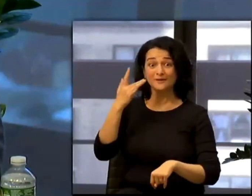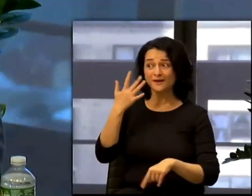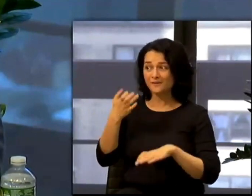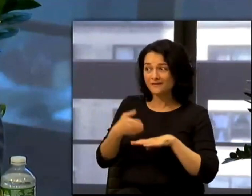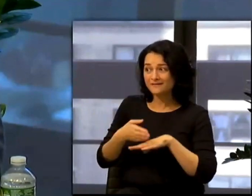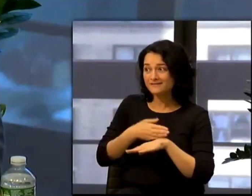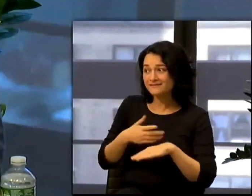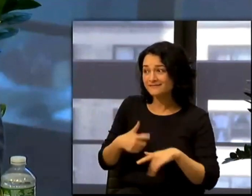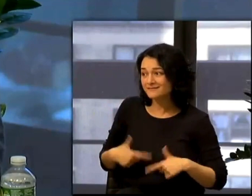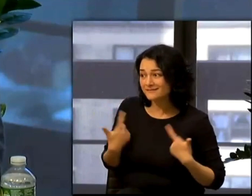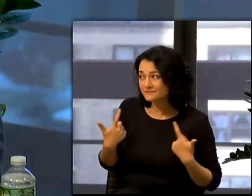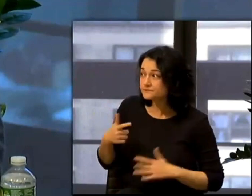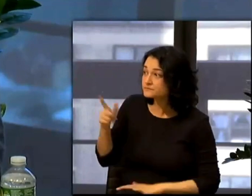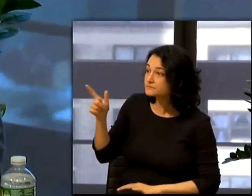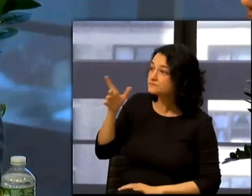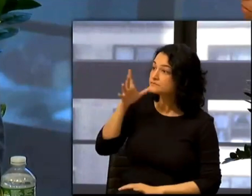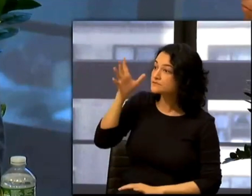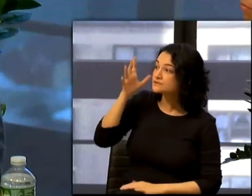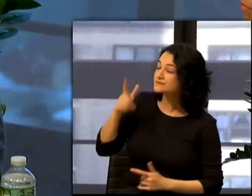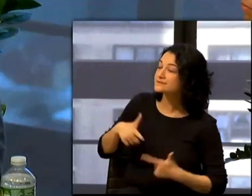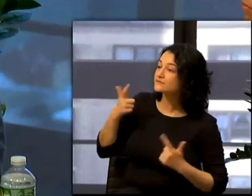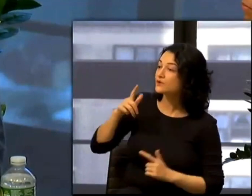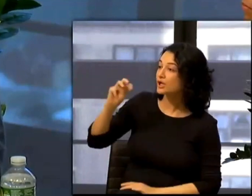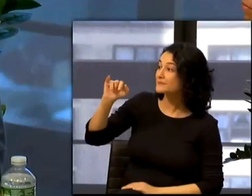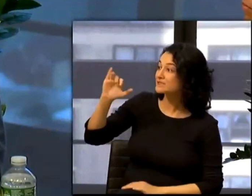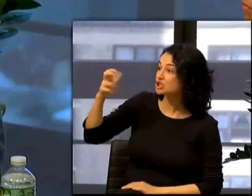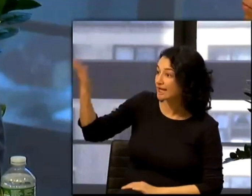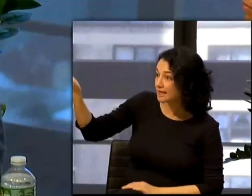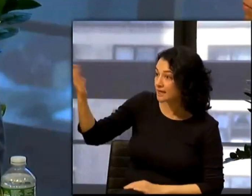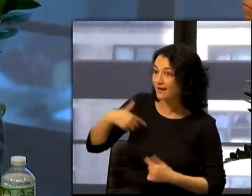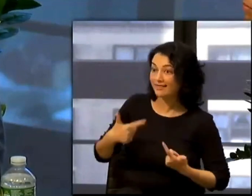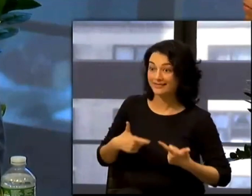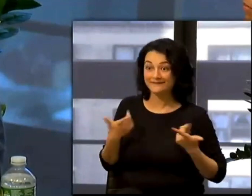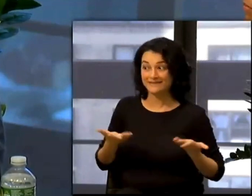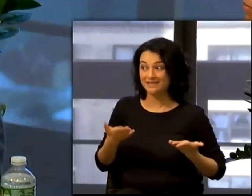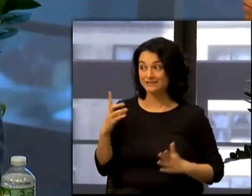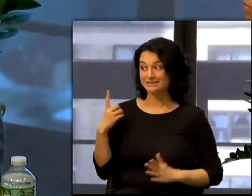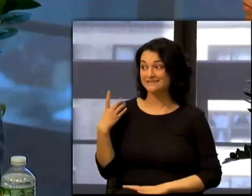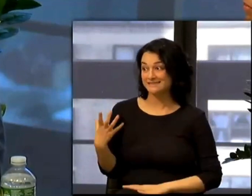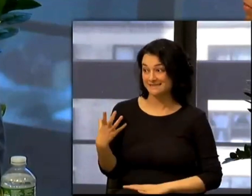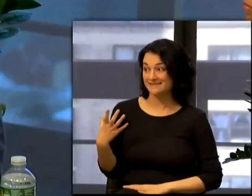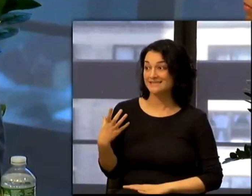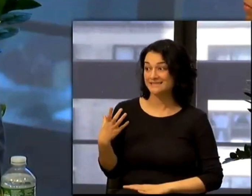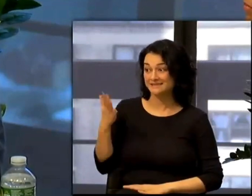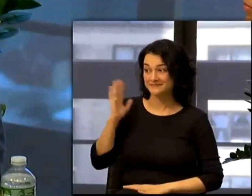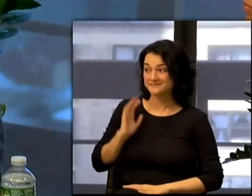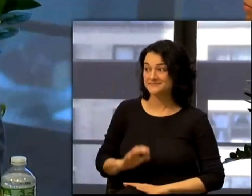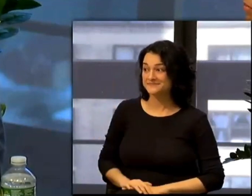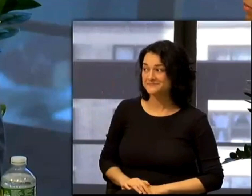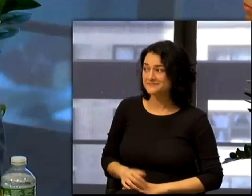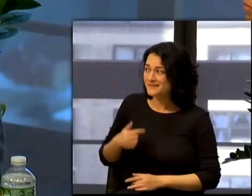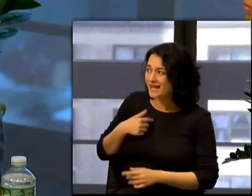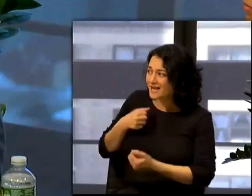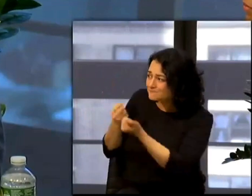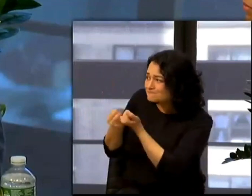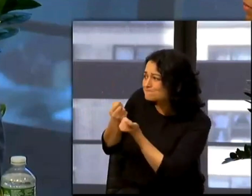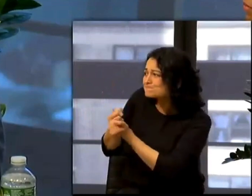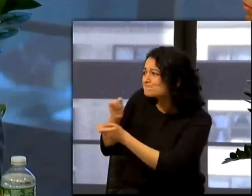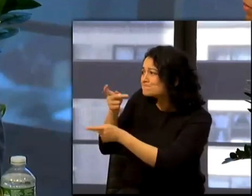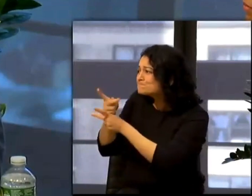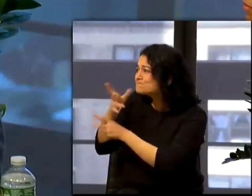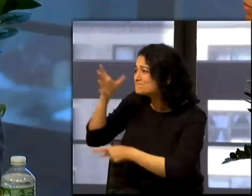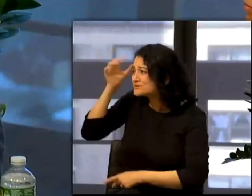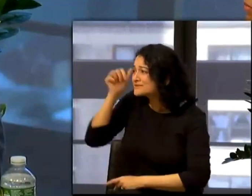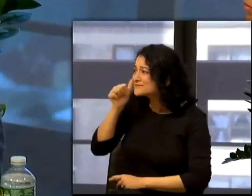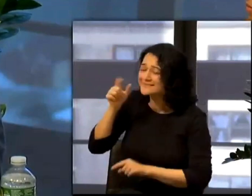caregiver, which meant that I obviously couldn't be there with them on a regular basis. But as more of these